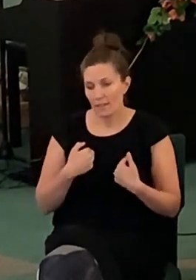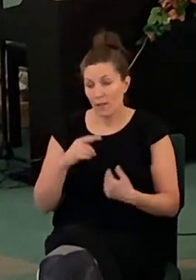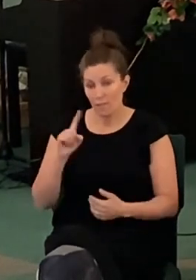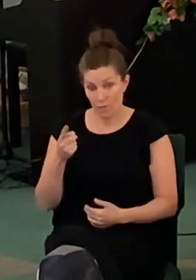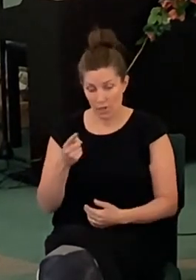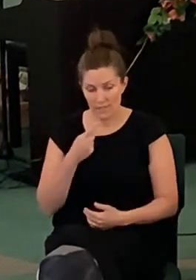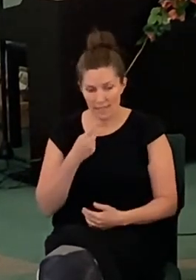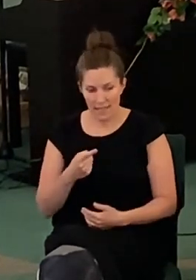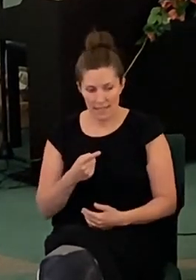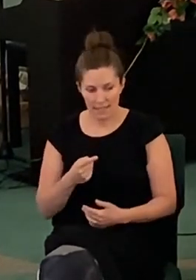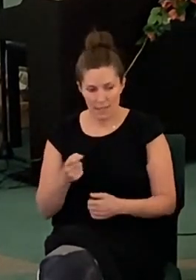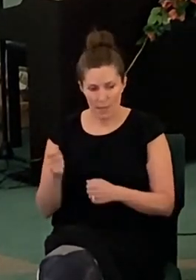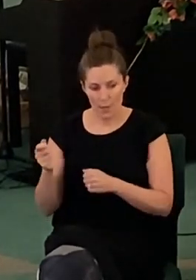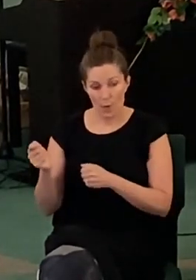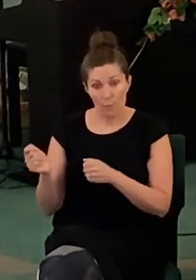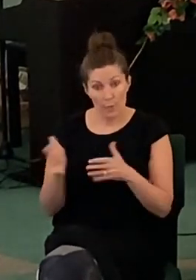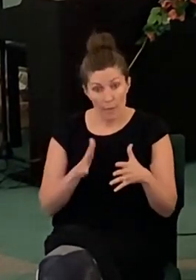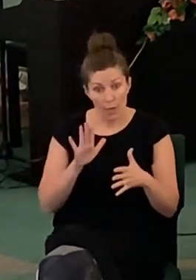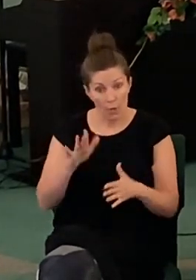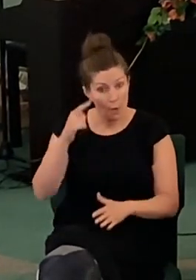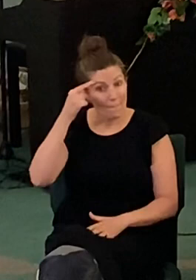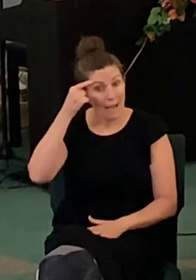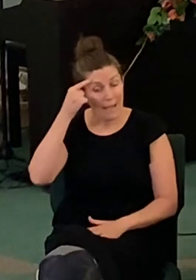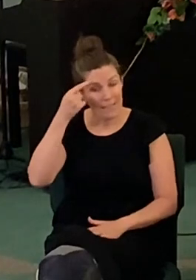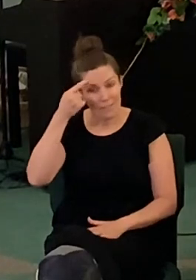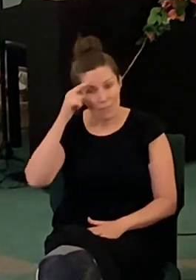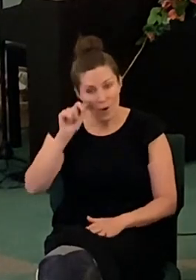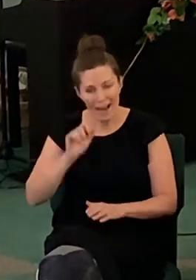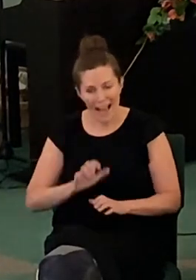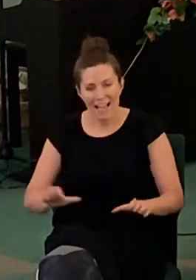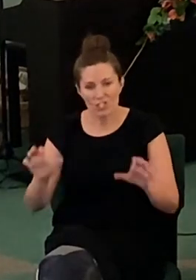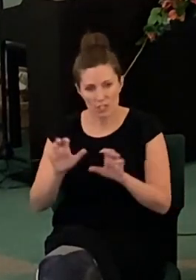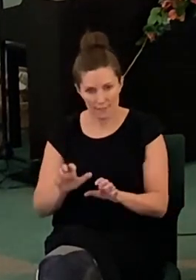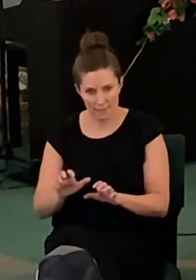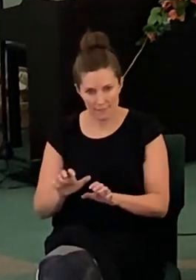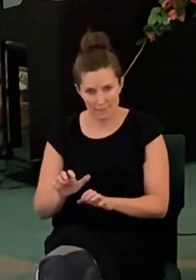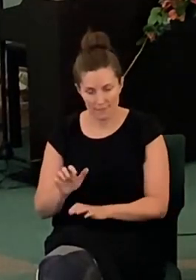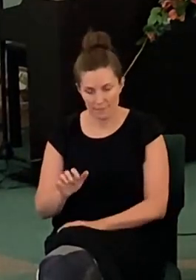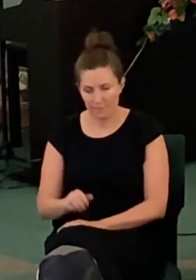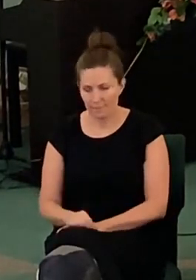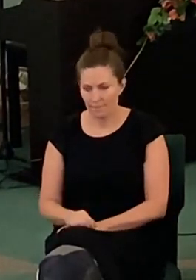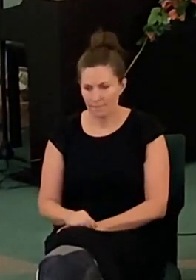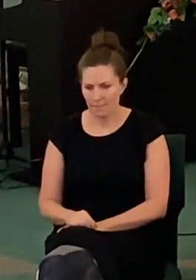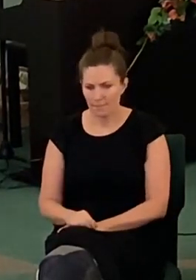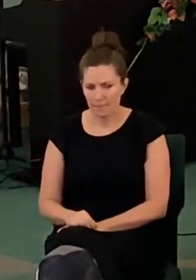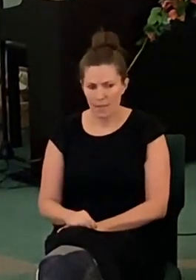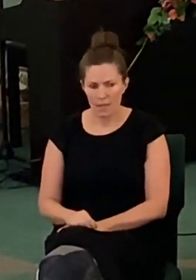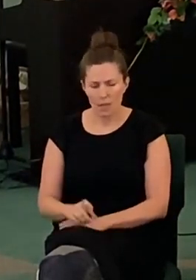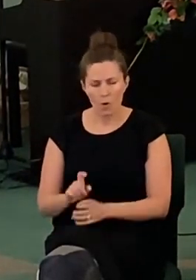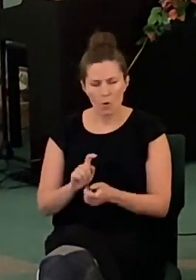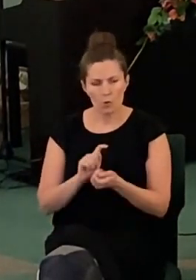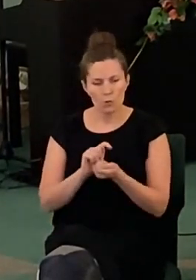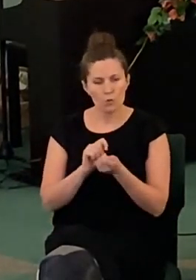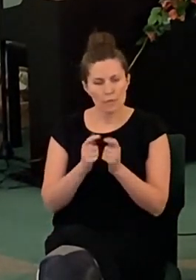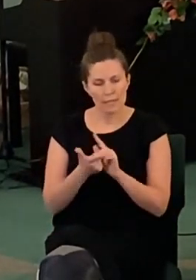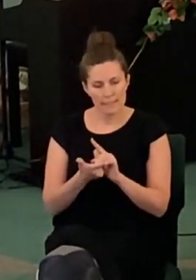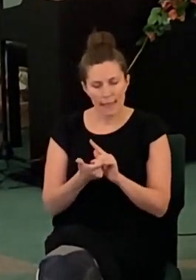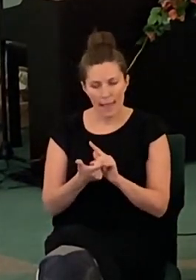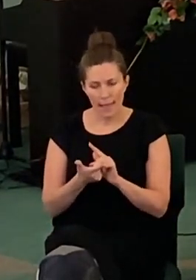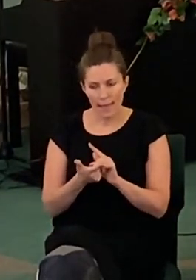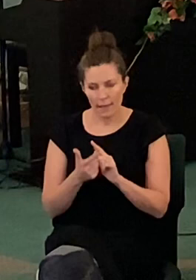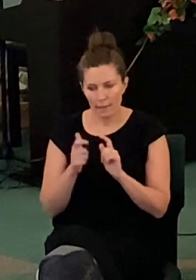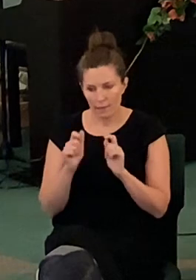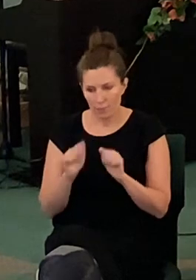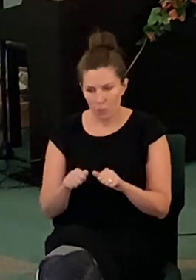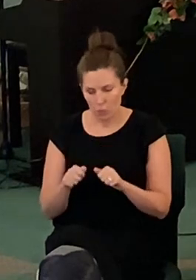says, prepare your minds for action. A literal way to translate this, maybe if you have a Bible that